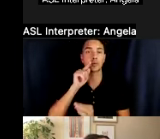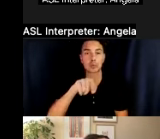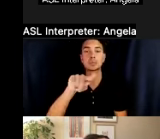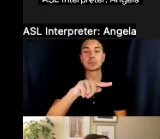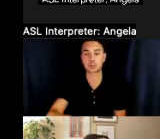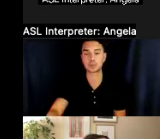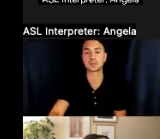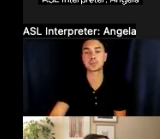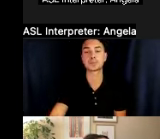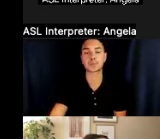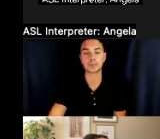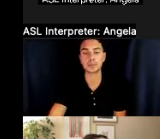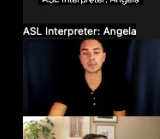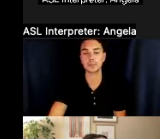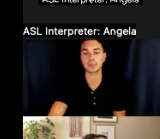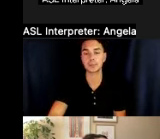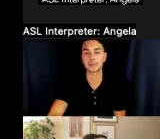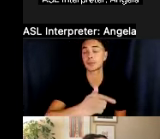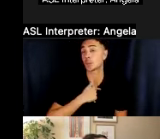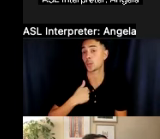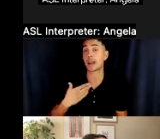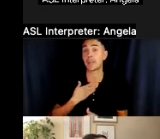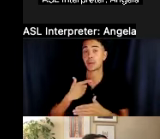be happy to share those out.